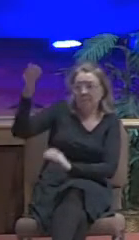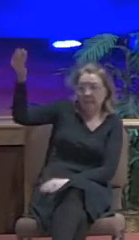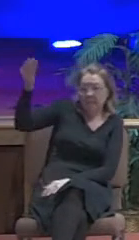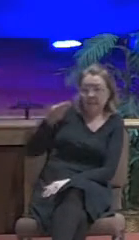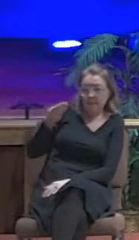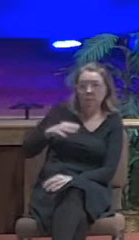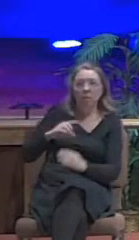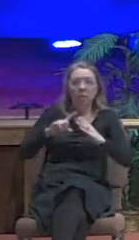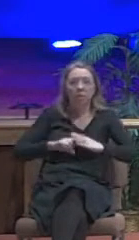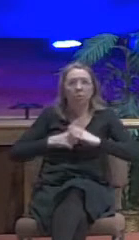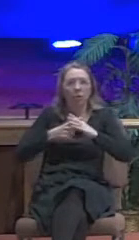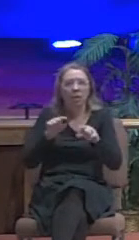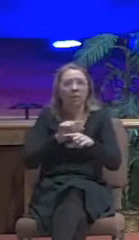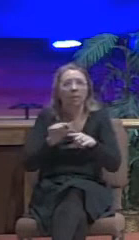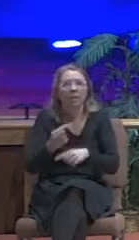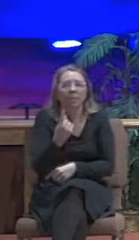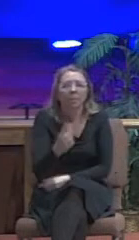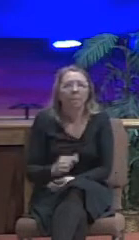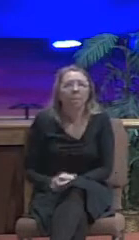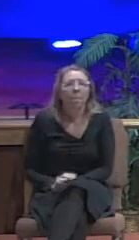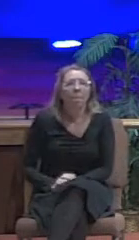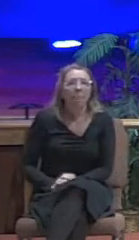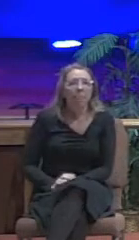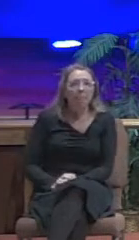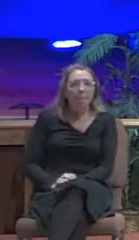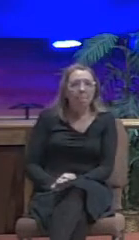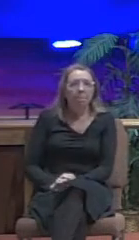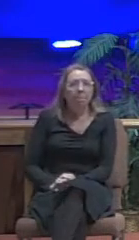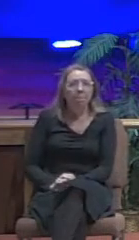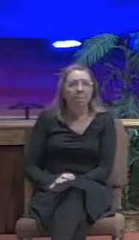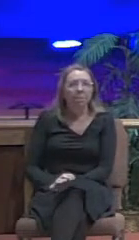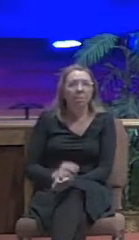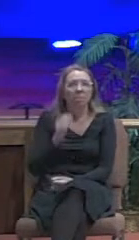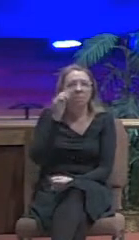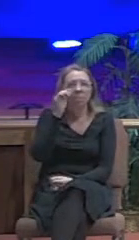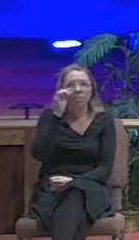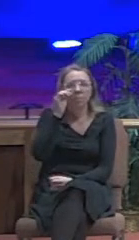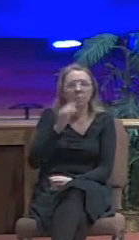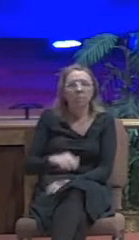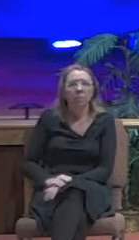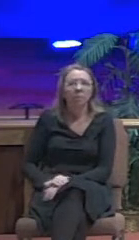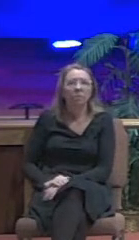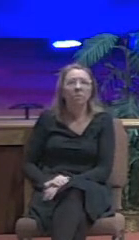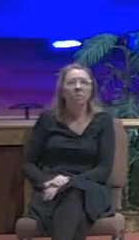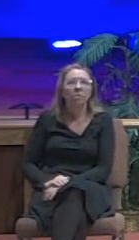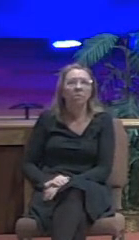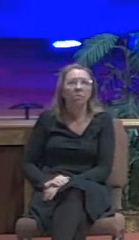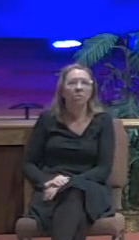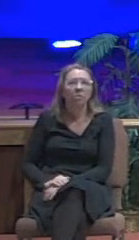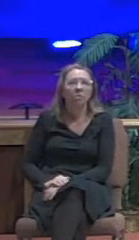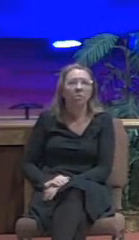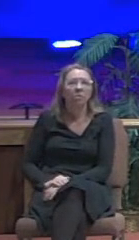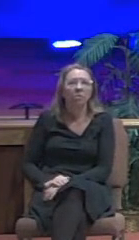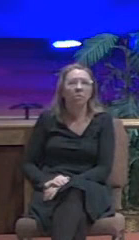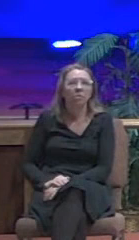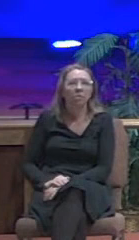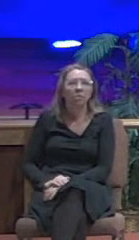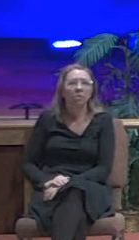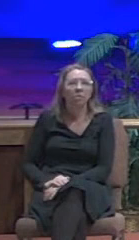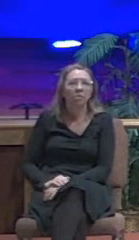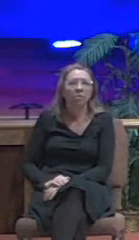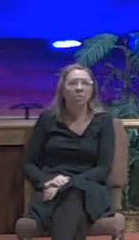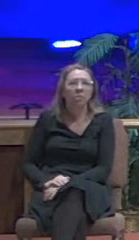1. And we're going to go one by one. It says, blessed are the poor in spirit, for theirs is